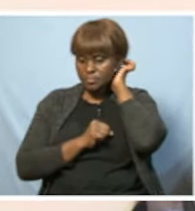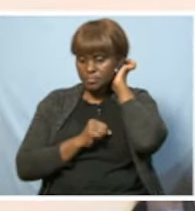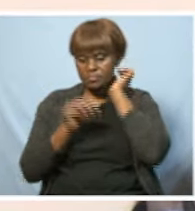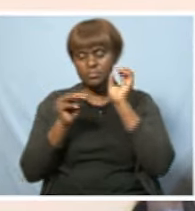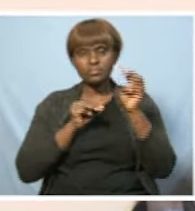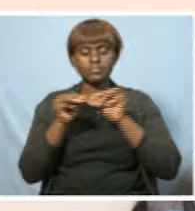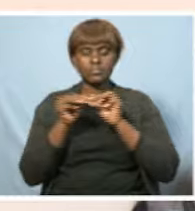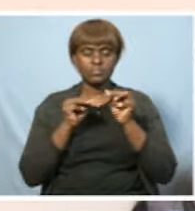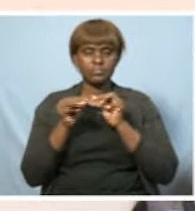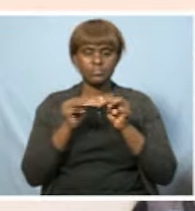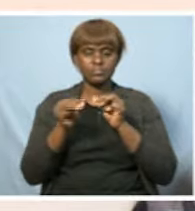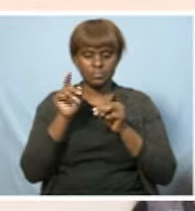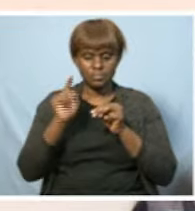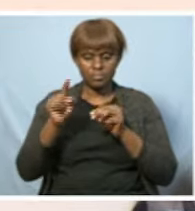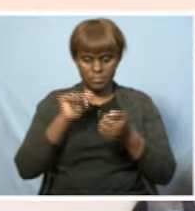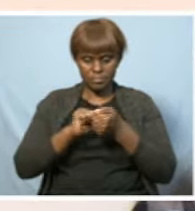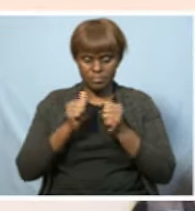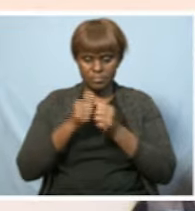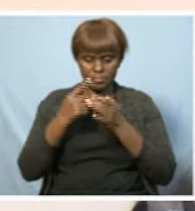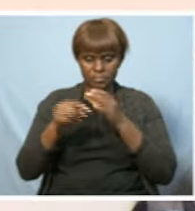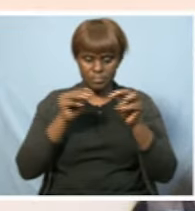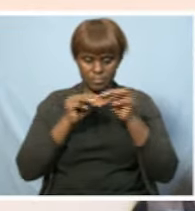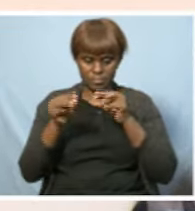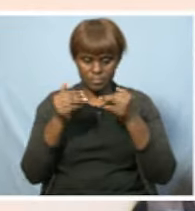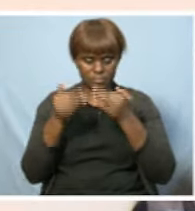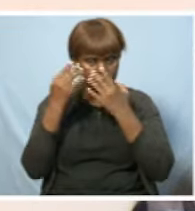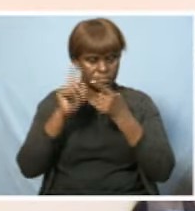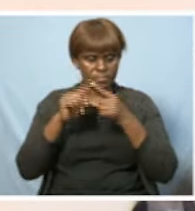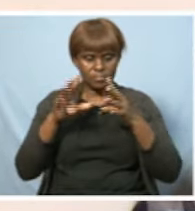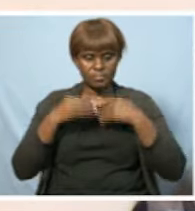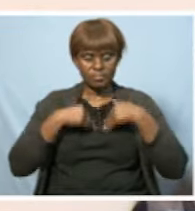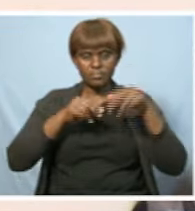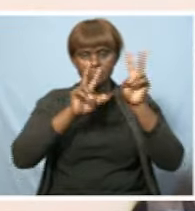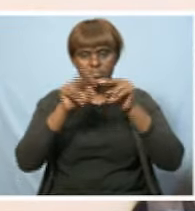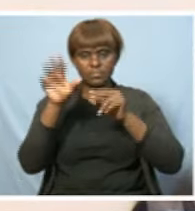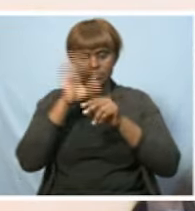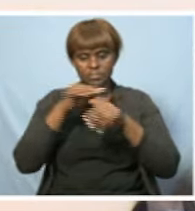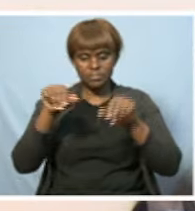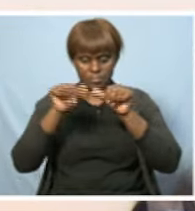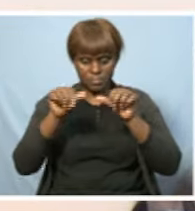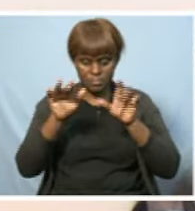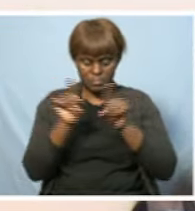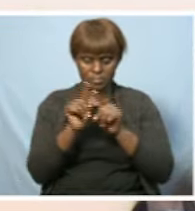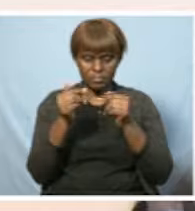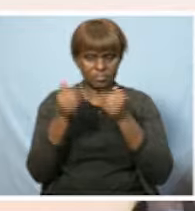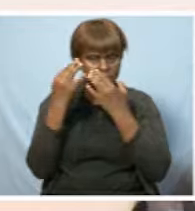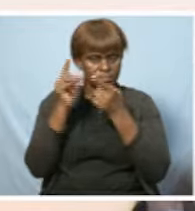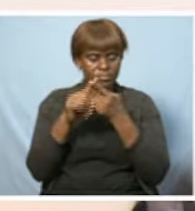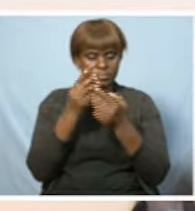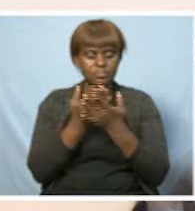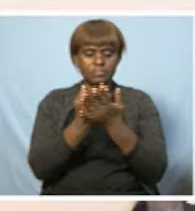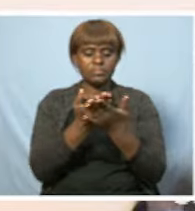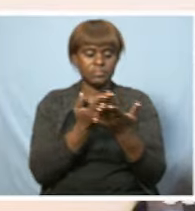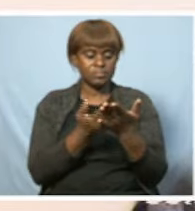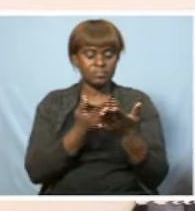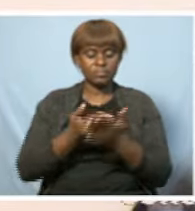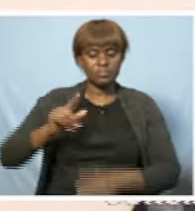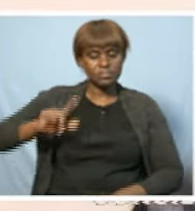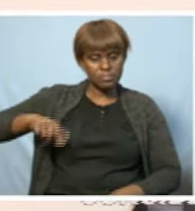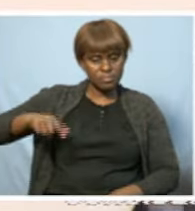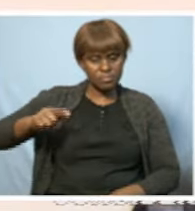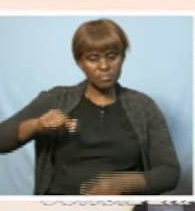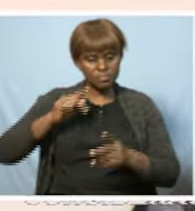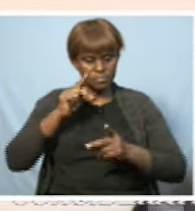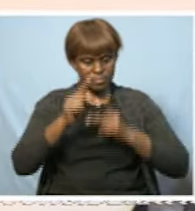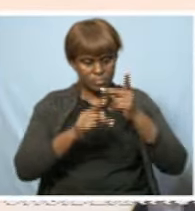management, on the cause of the query, management wishes to acknowledge the observation of the auditor and wishes to submit that the delay in processing